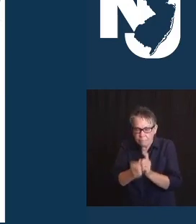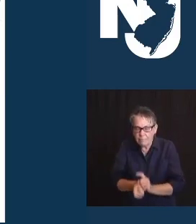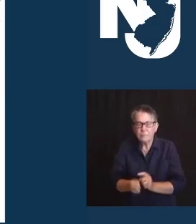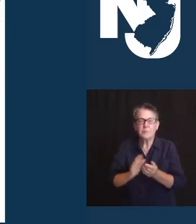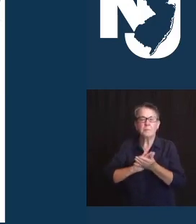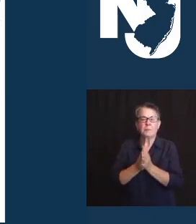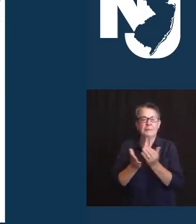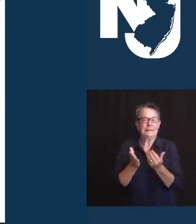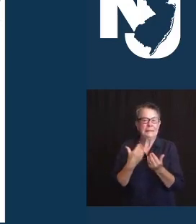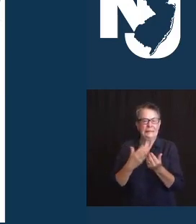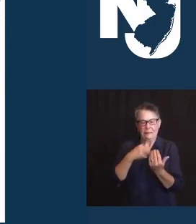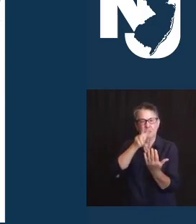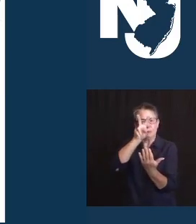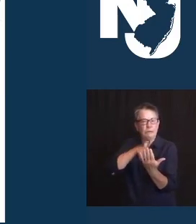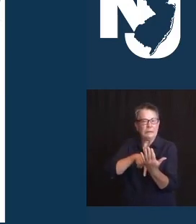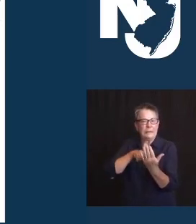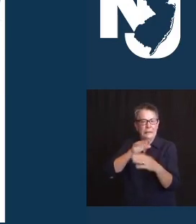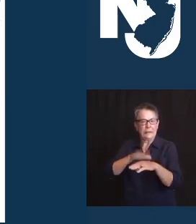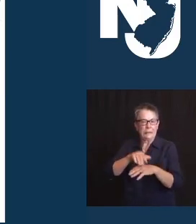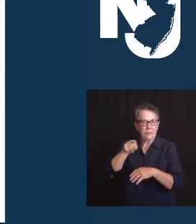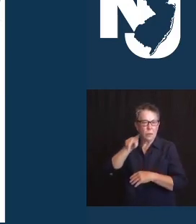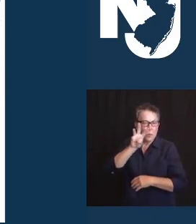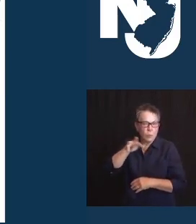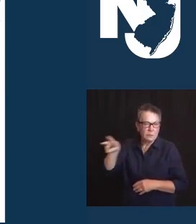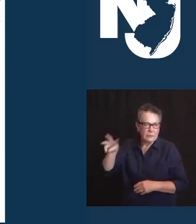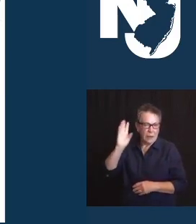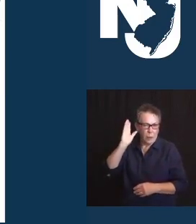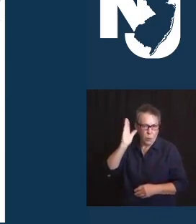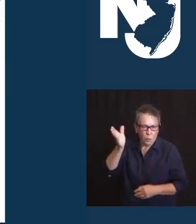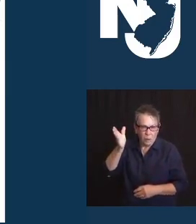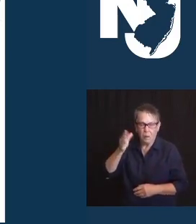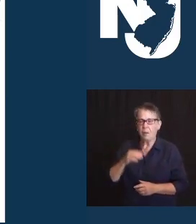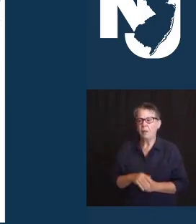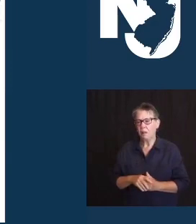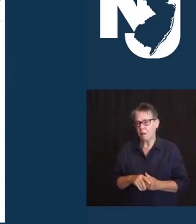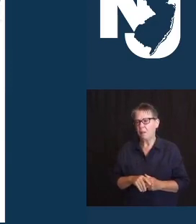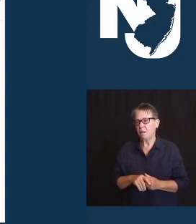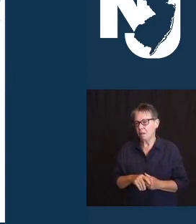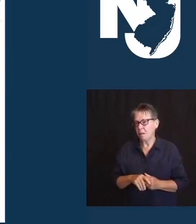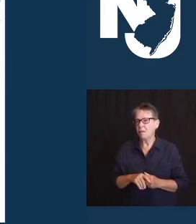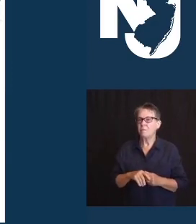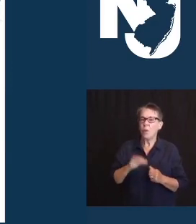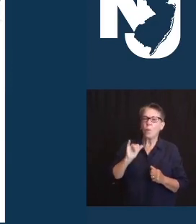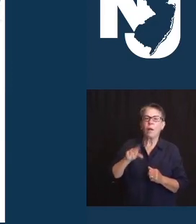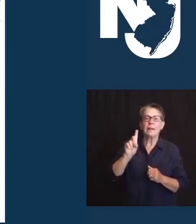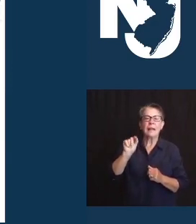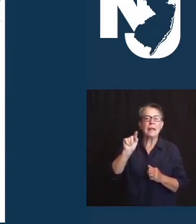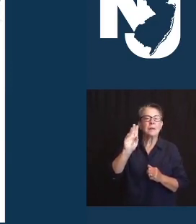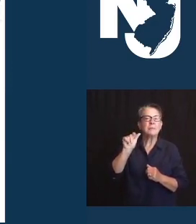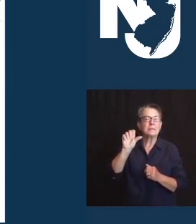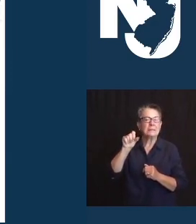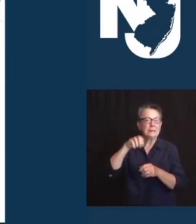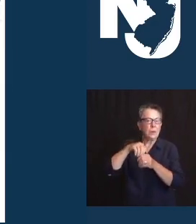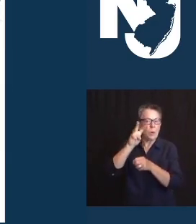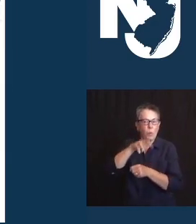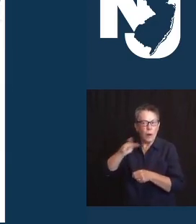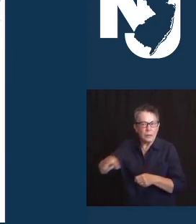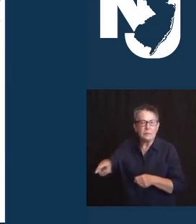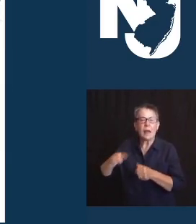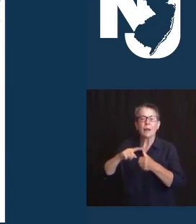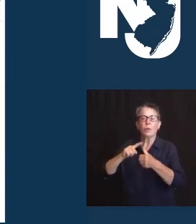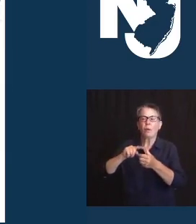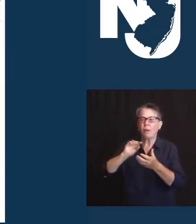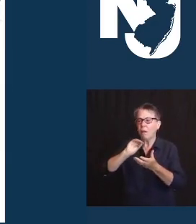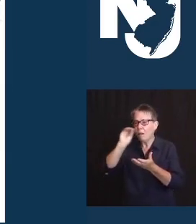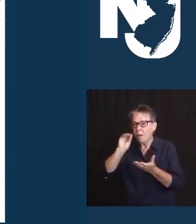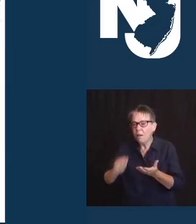covid19.nj.gov will provide statewide and county-level trends in COVID-19 confirmed cases, deaths, and